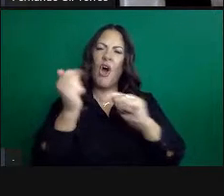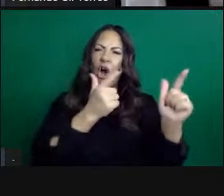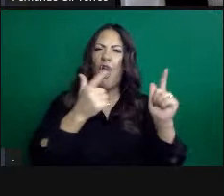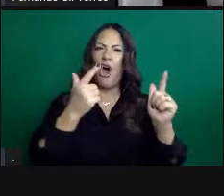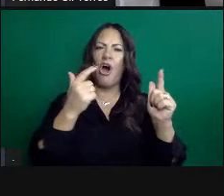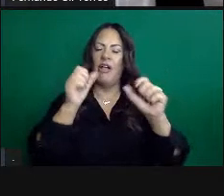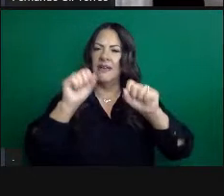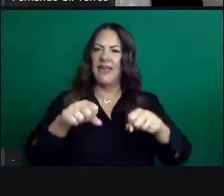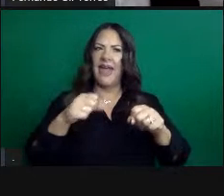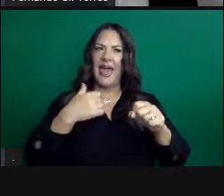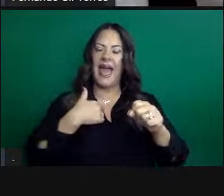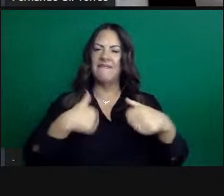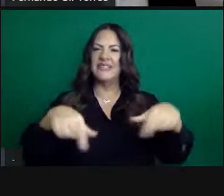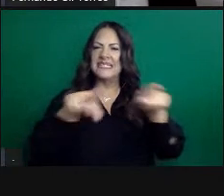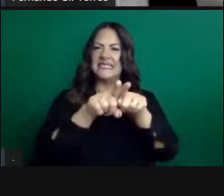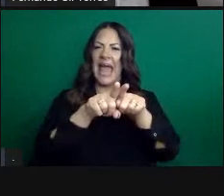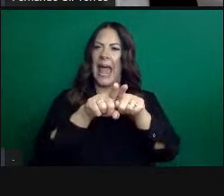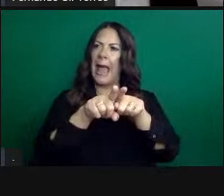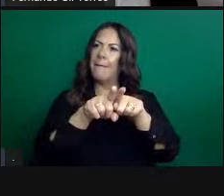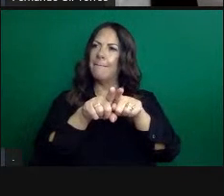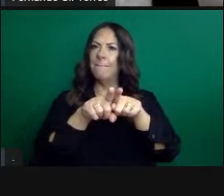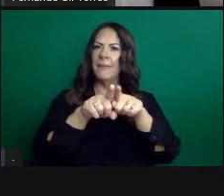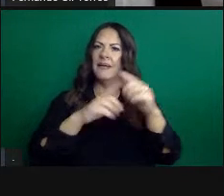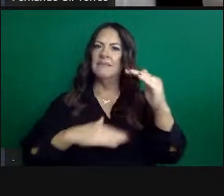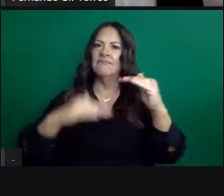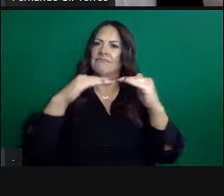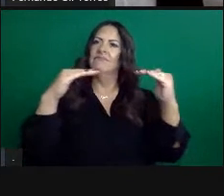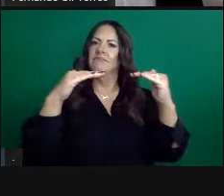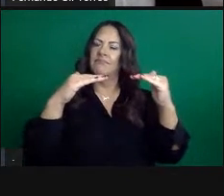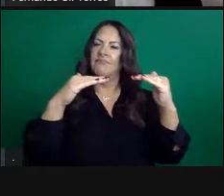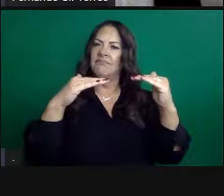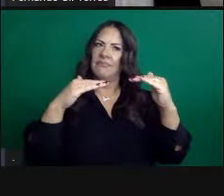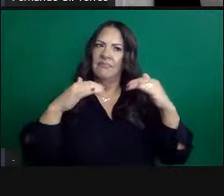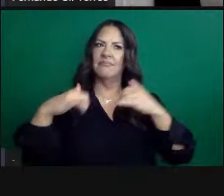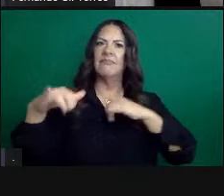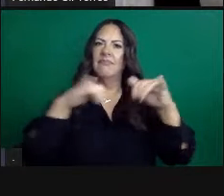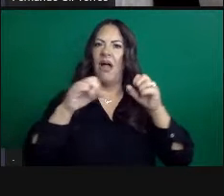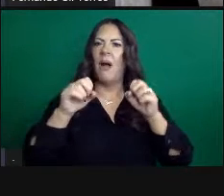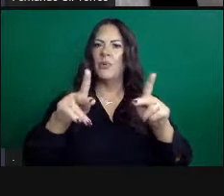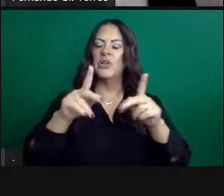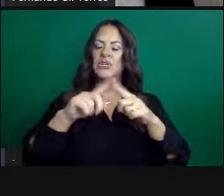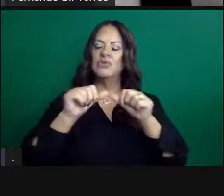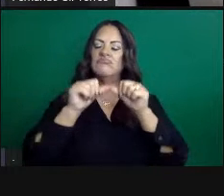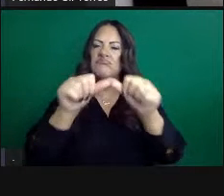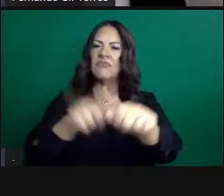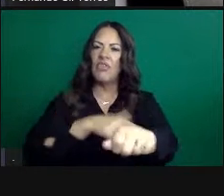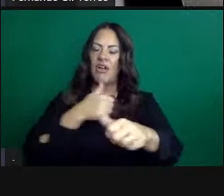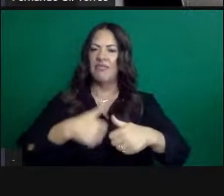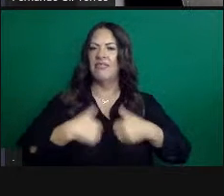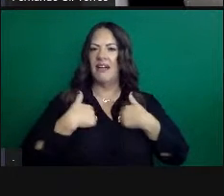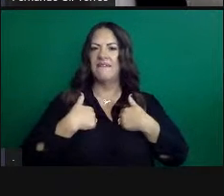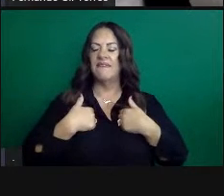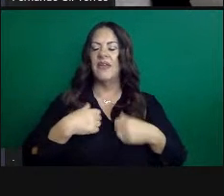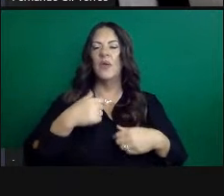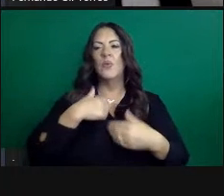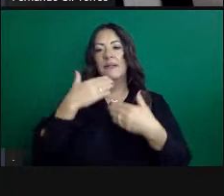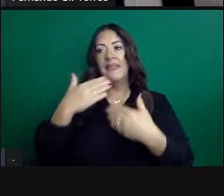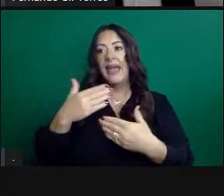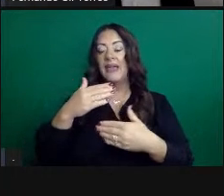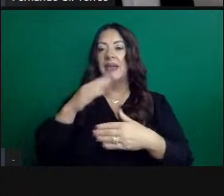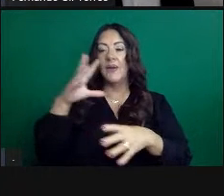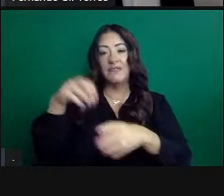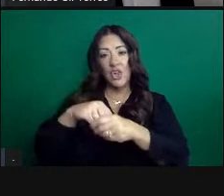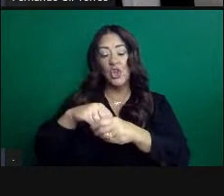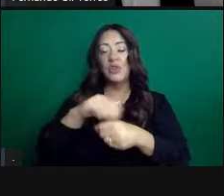not alone. We will now have partners at the federal level in the executive branch and the congressional branch.